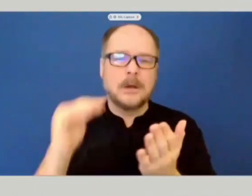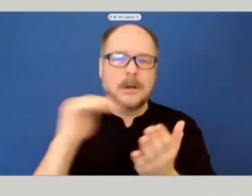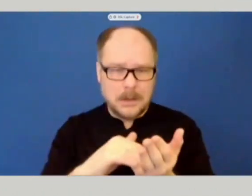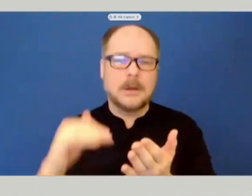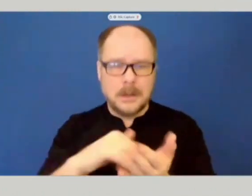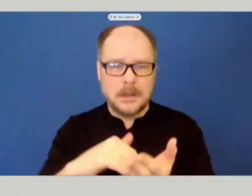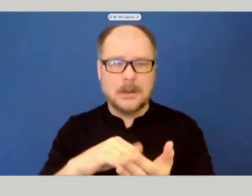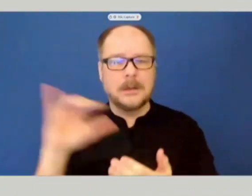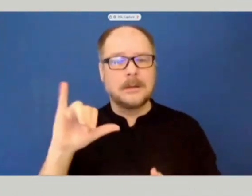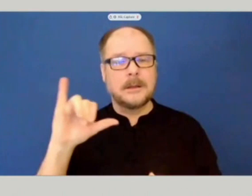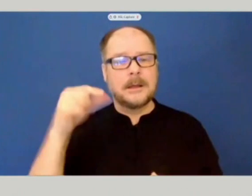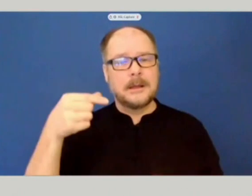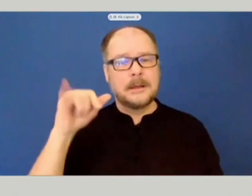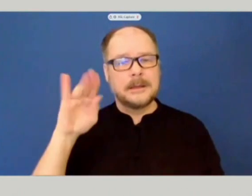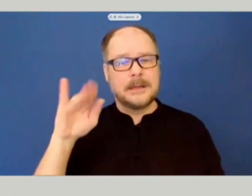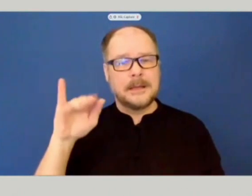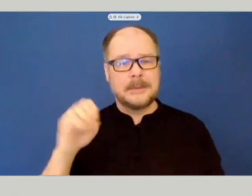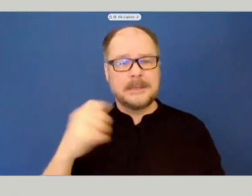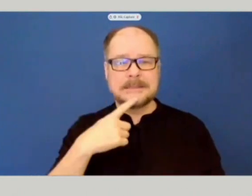want to be California.